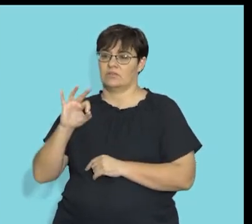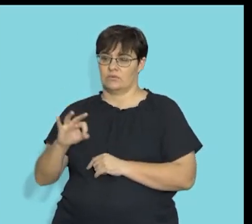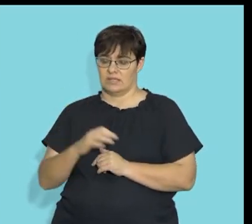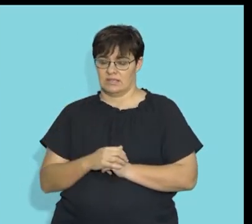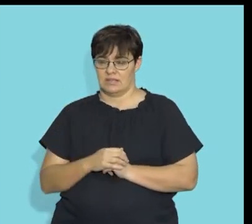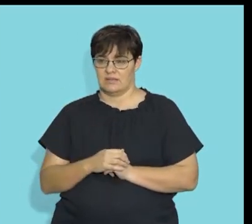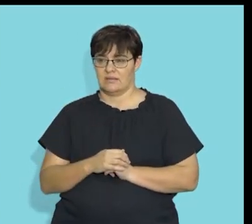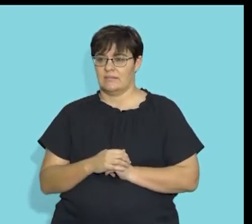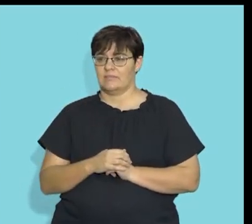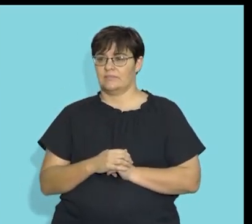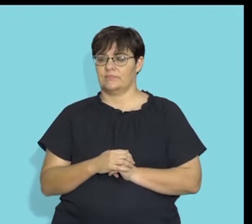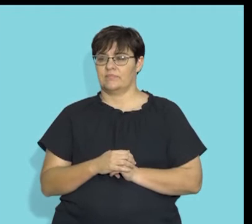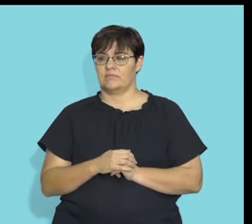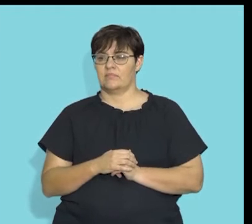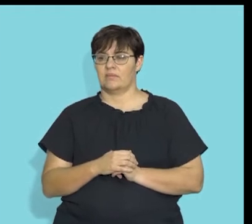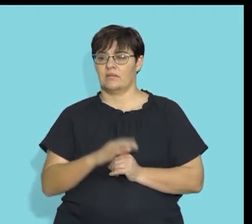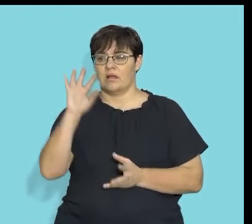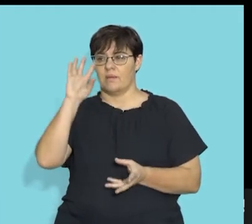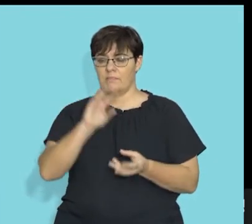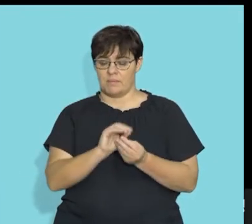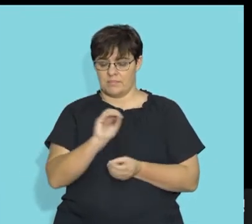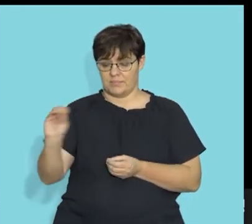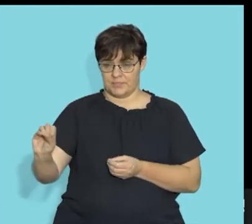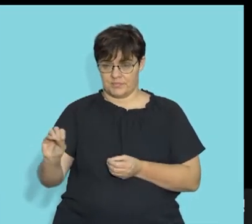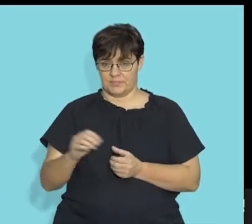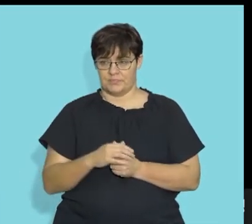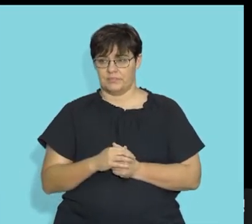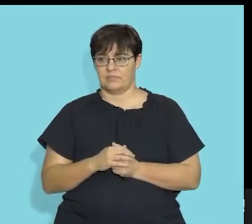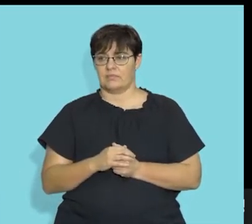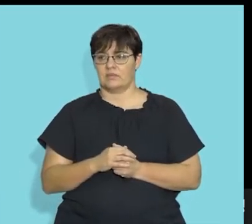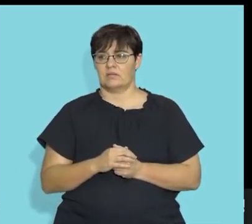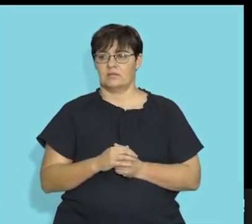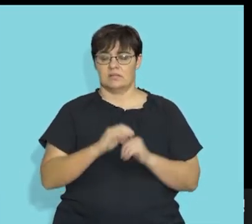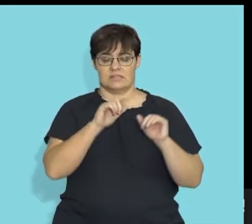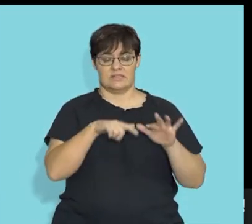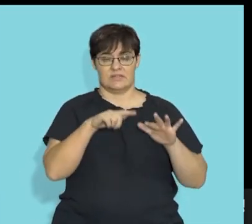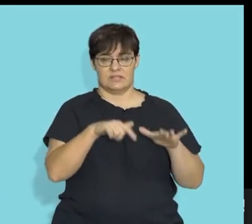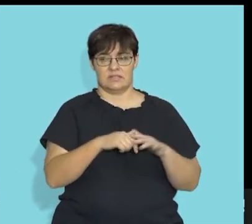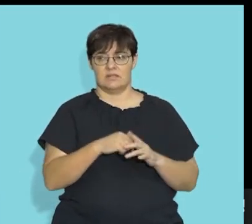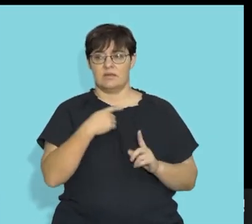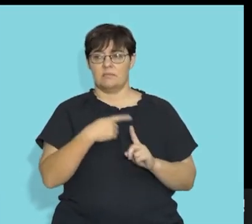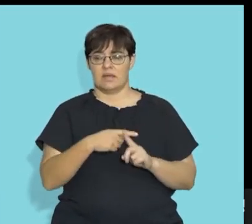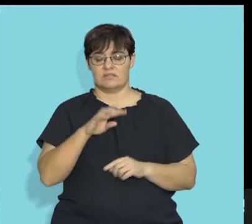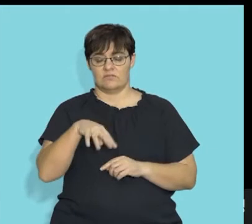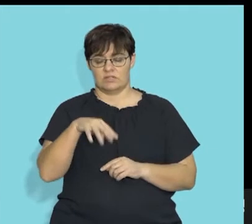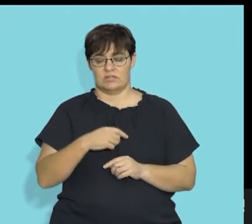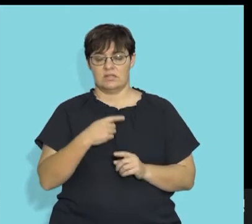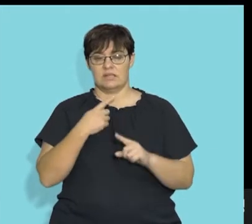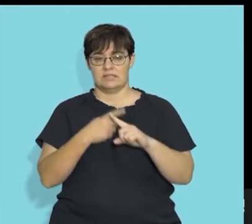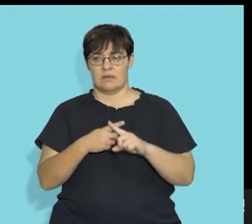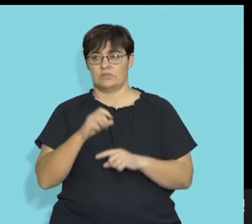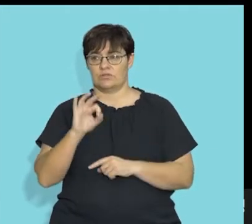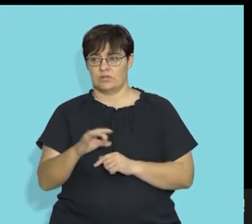difference, which is 3. I'm going to plug this all into my calculator. So it's going to be 17 plus